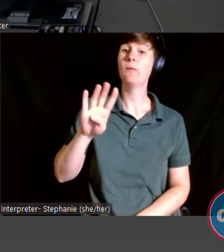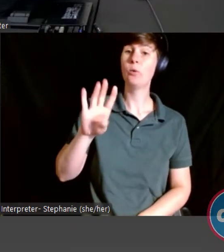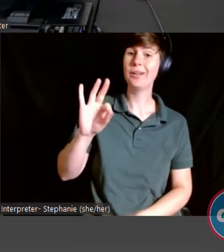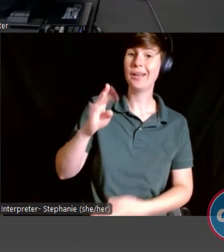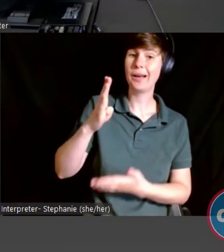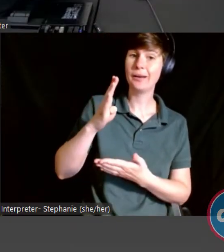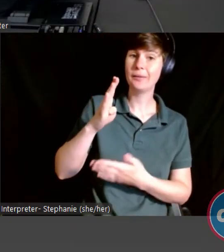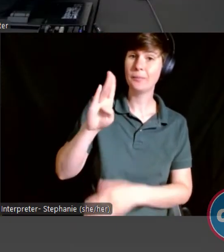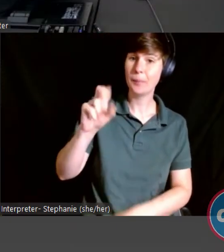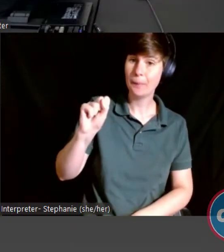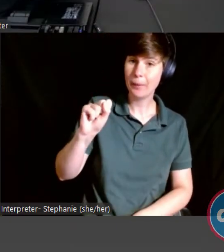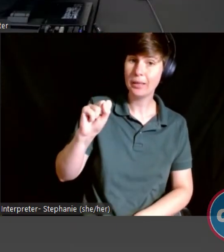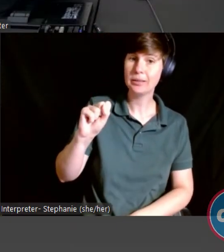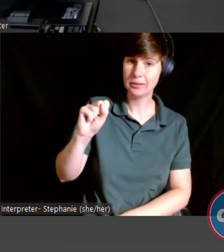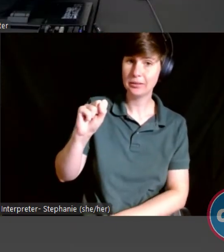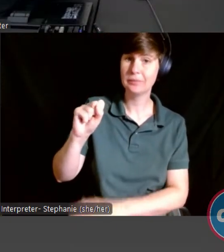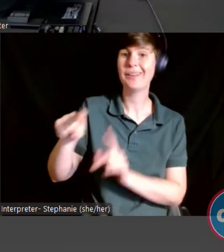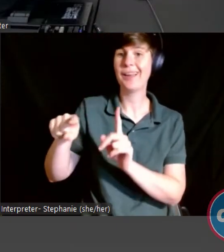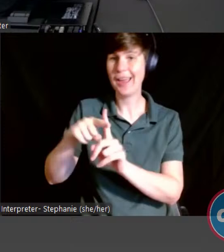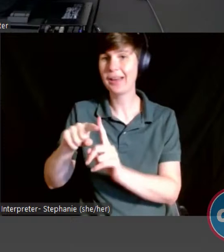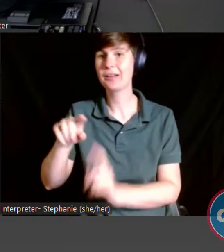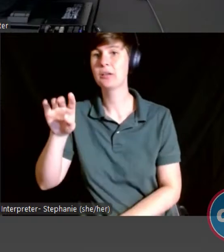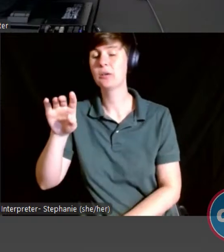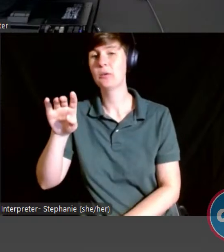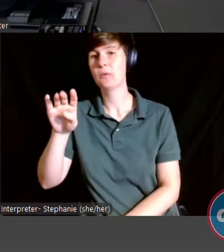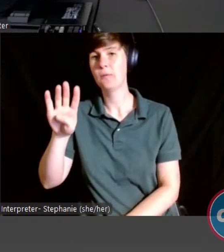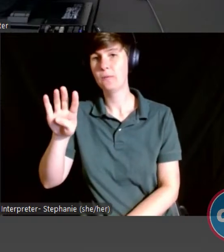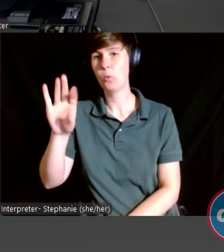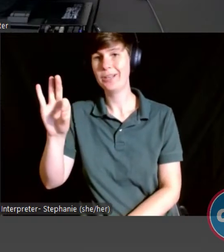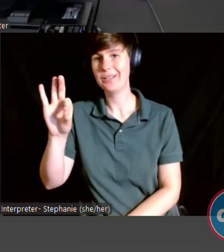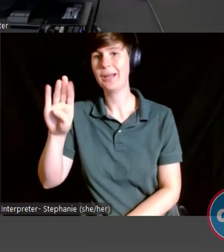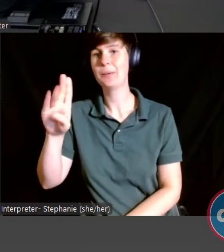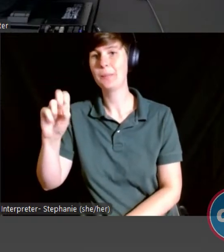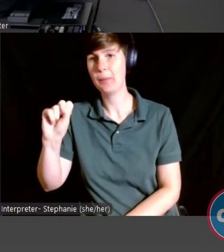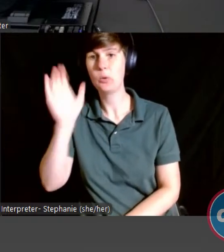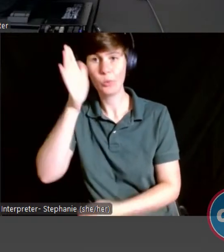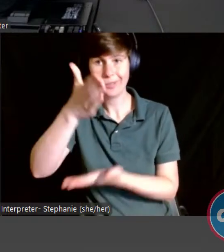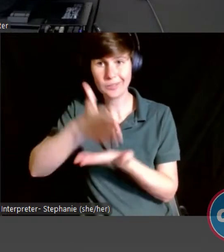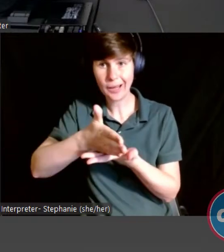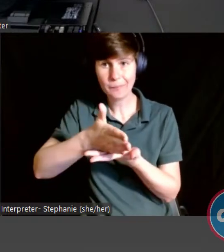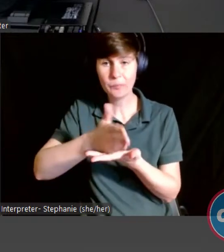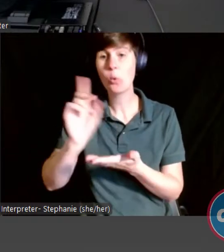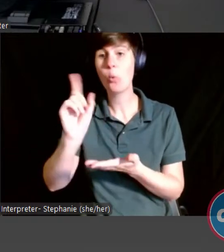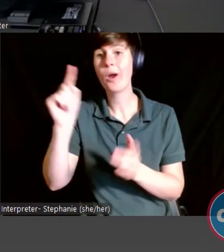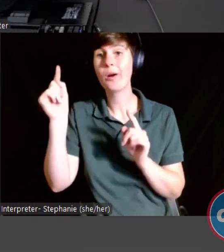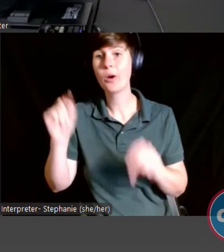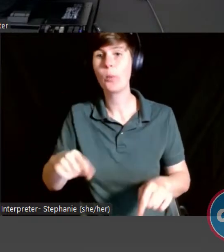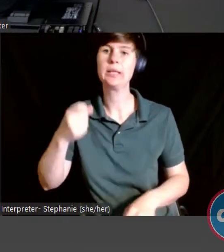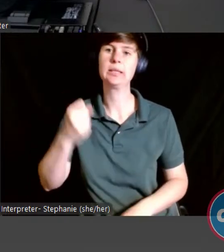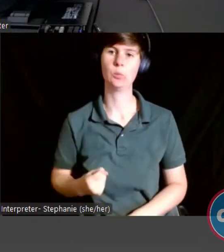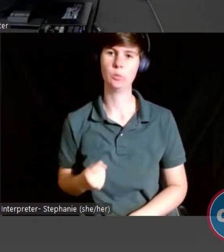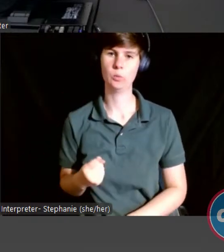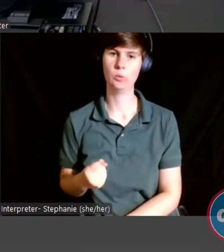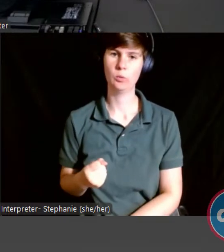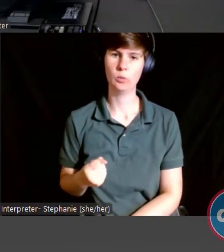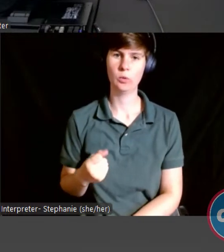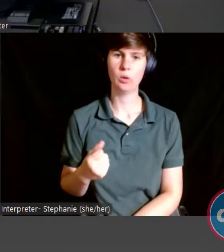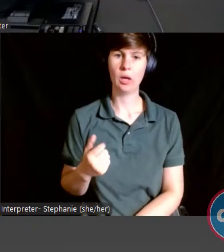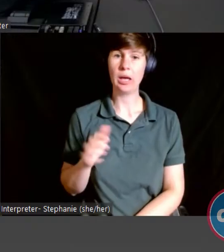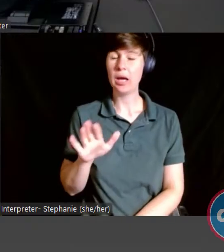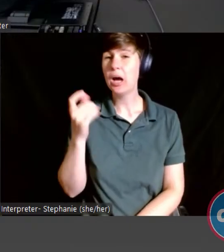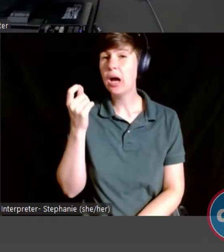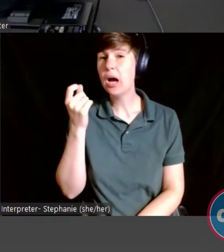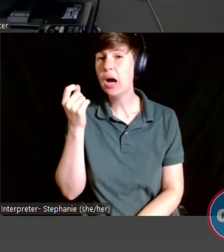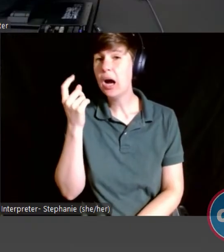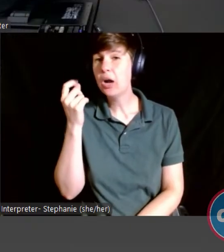is the southbound stop. Our decals that we've come up with can only fit 2 routes and a